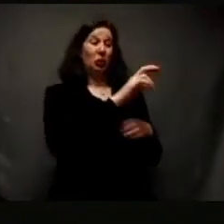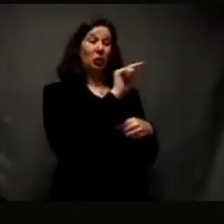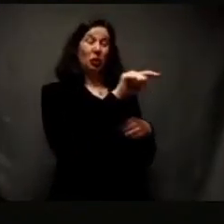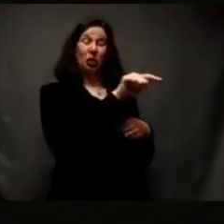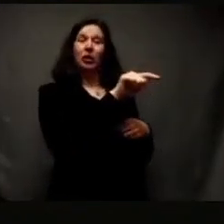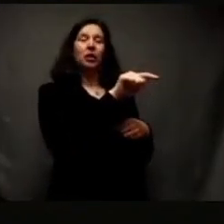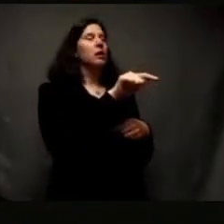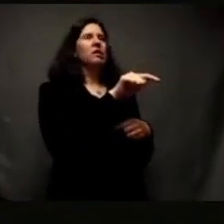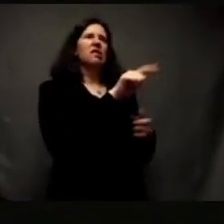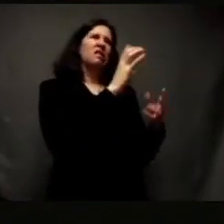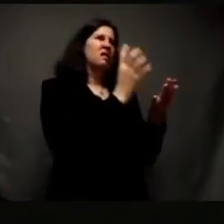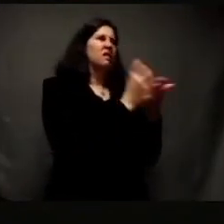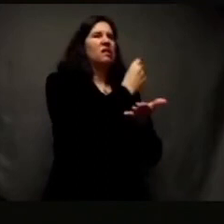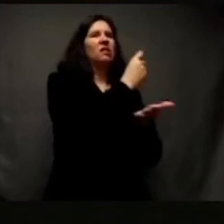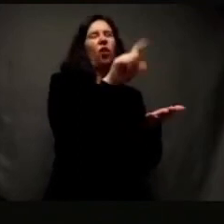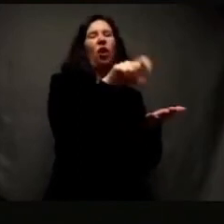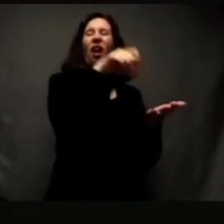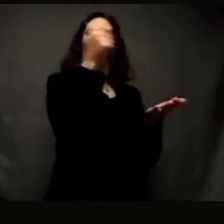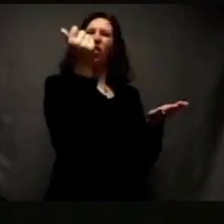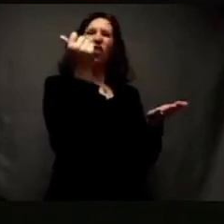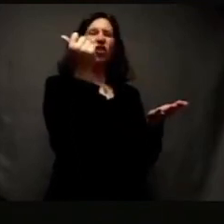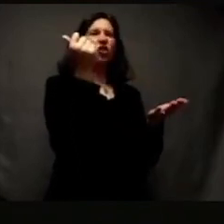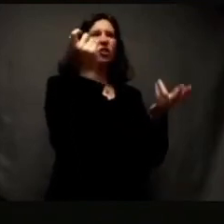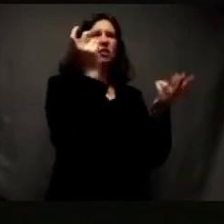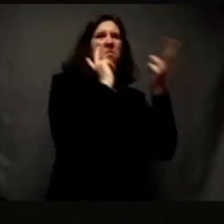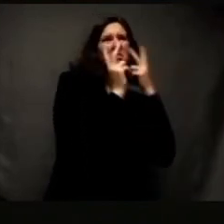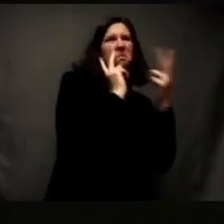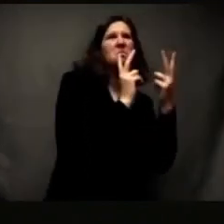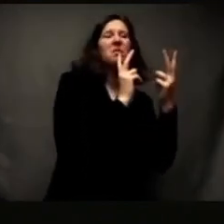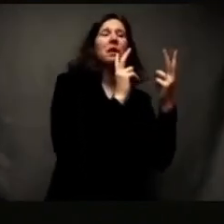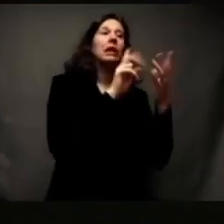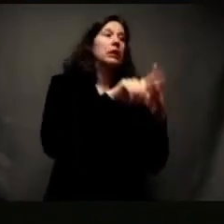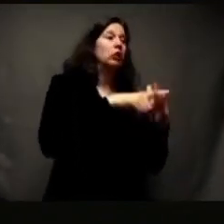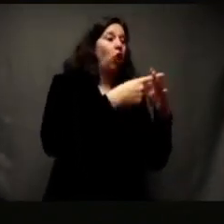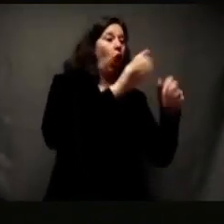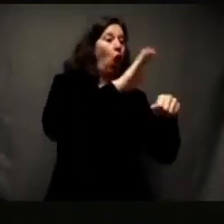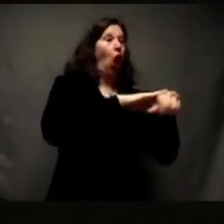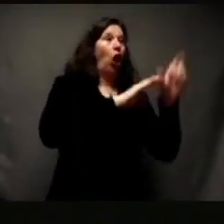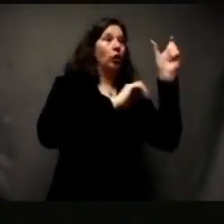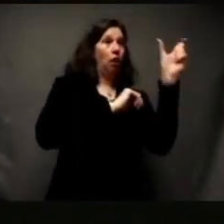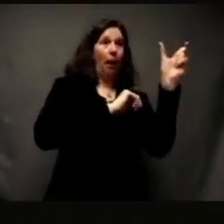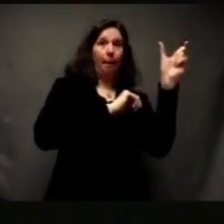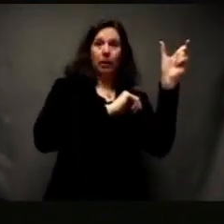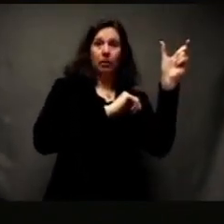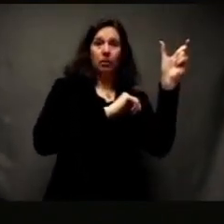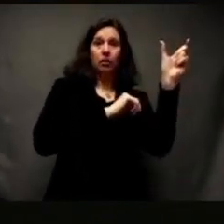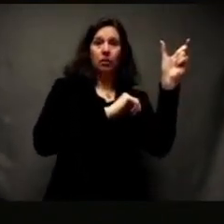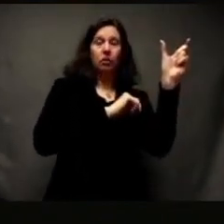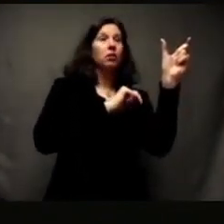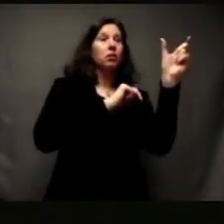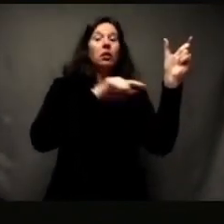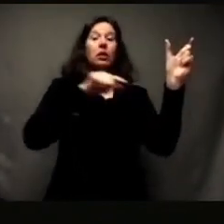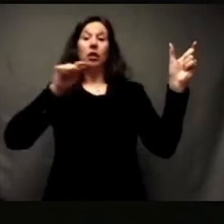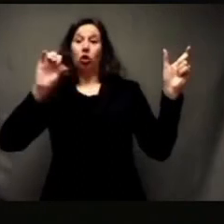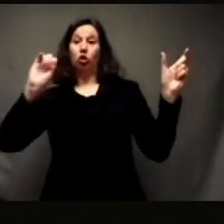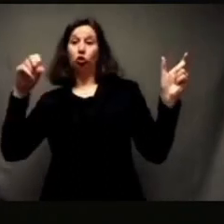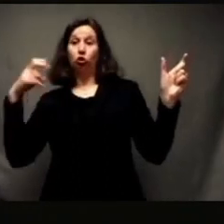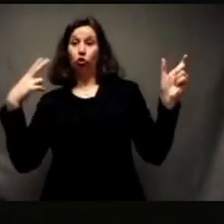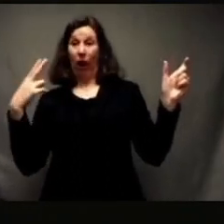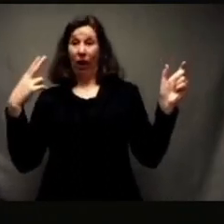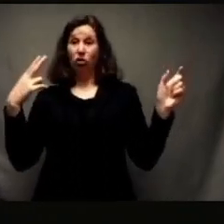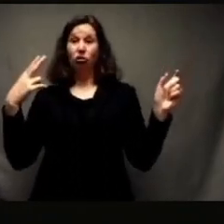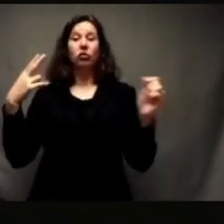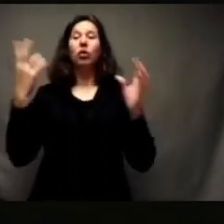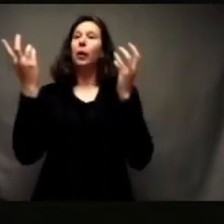opportunity for kind of other sort of sensors other than like start on tap and conditionals like that. With Scratch, it gets into many